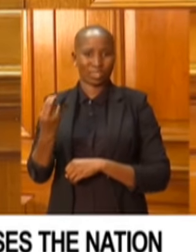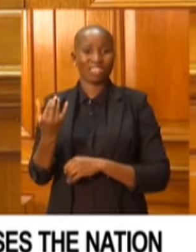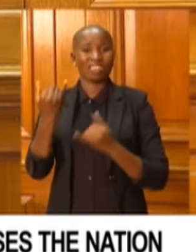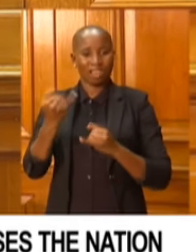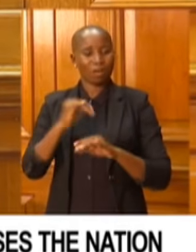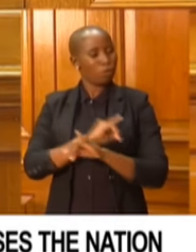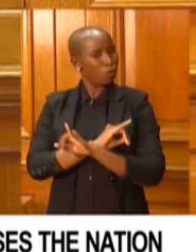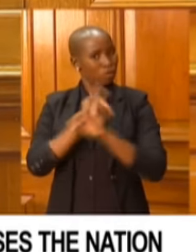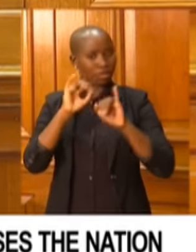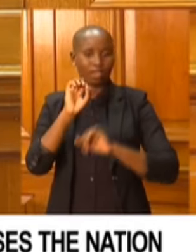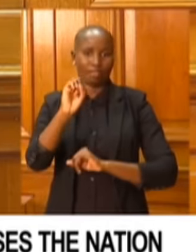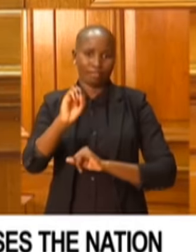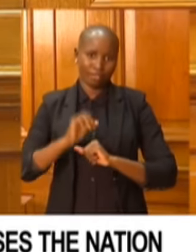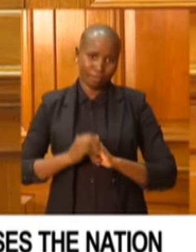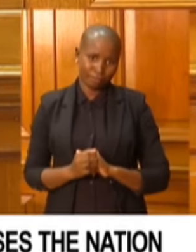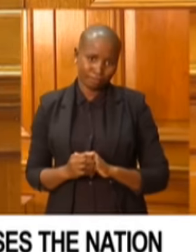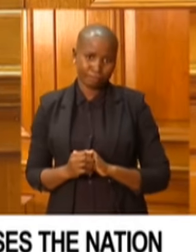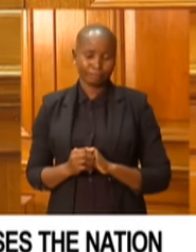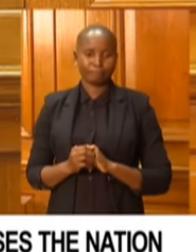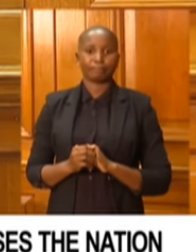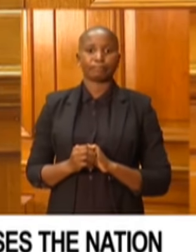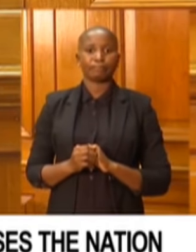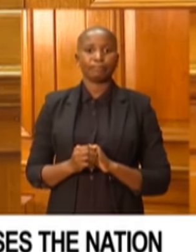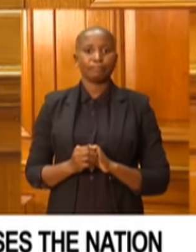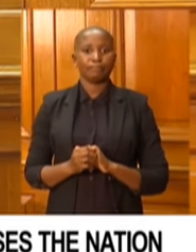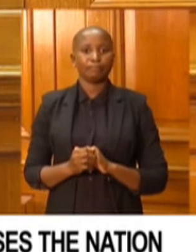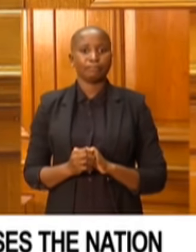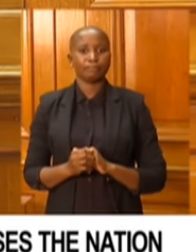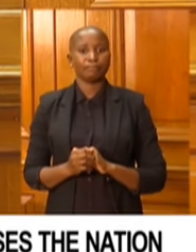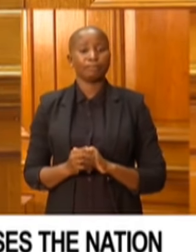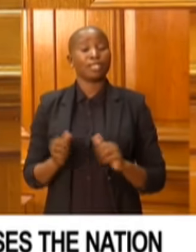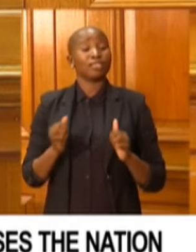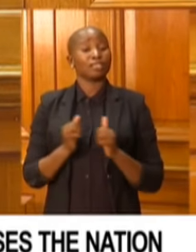Since New Year's Day, we have recorded nearly